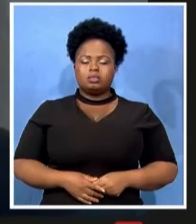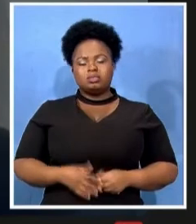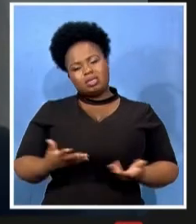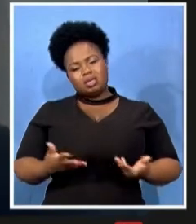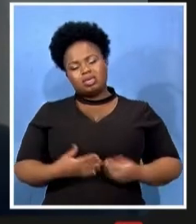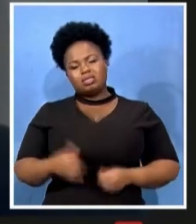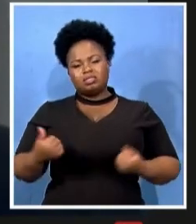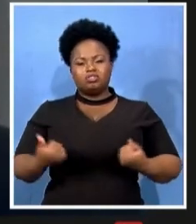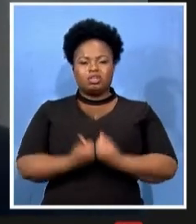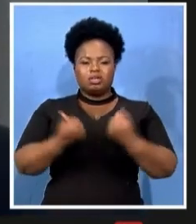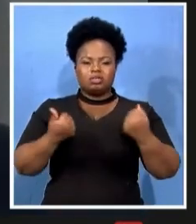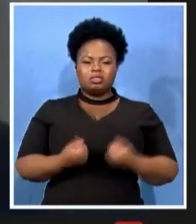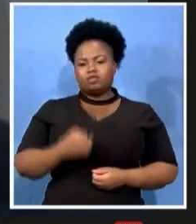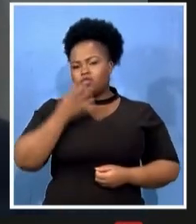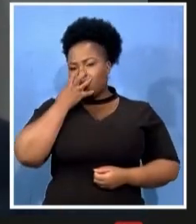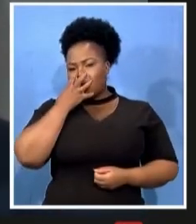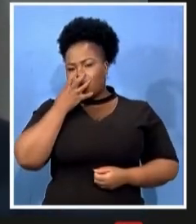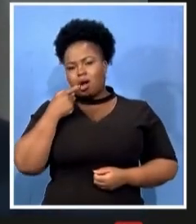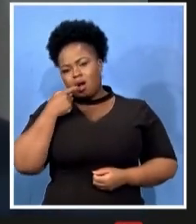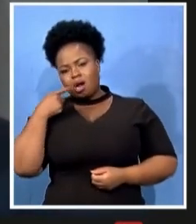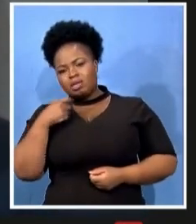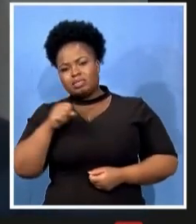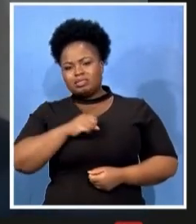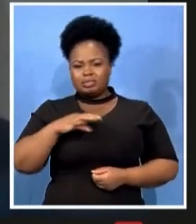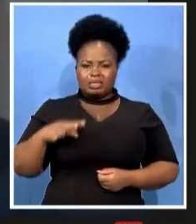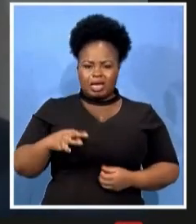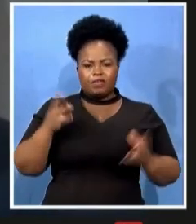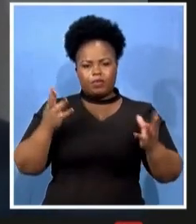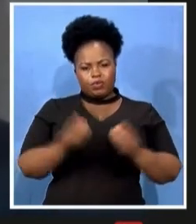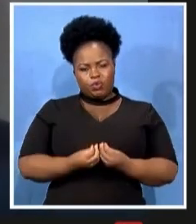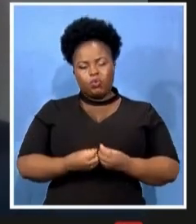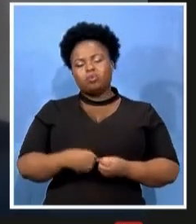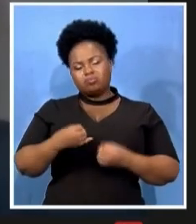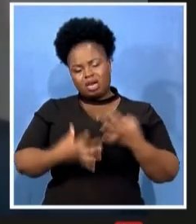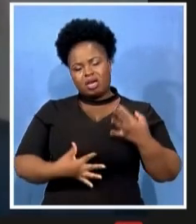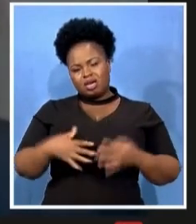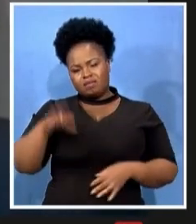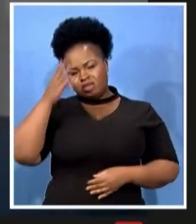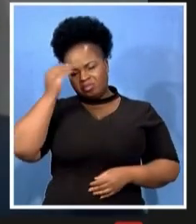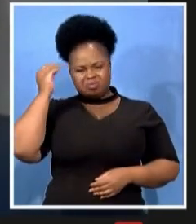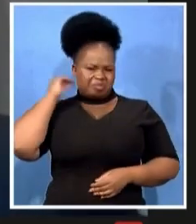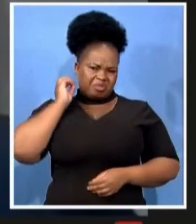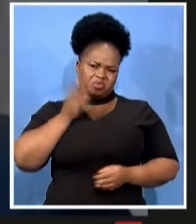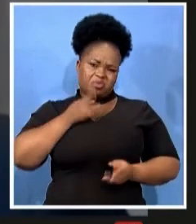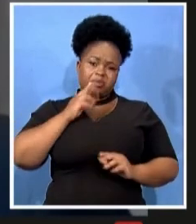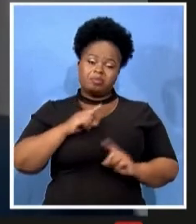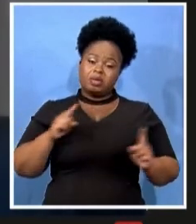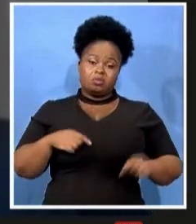staff, etc. But really, we need to address this. And this takes me